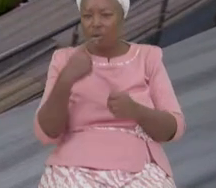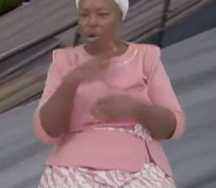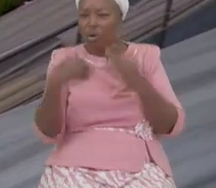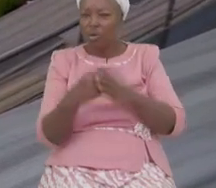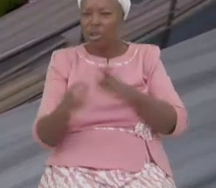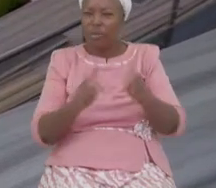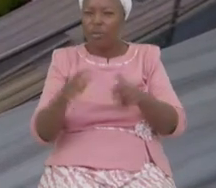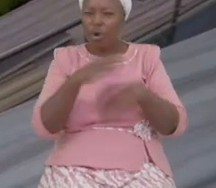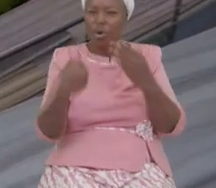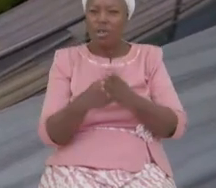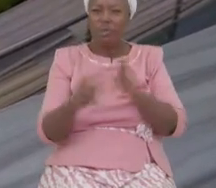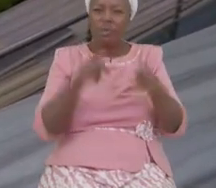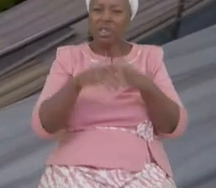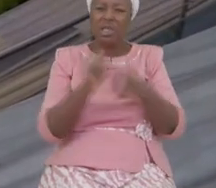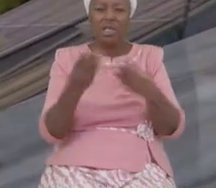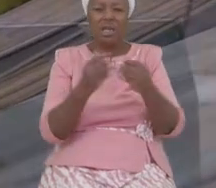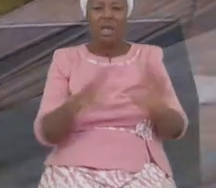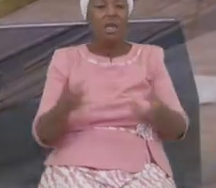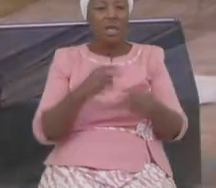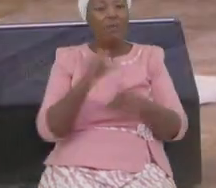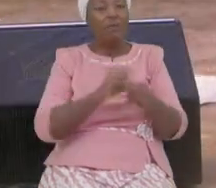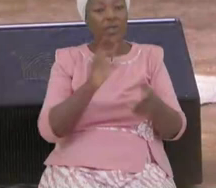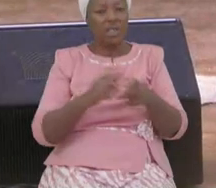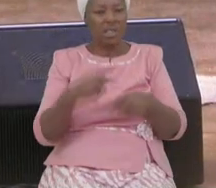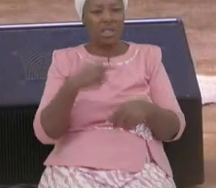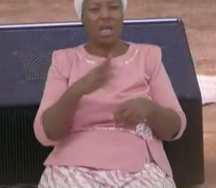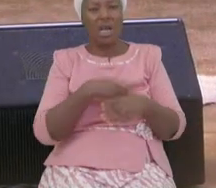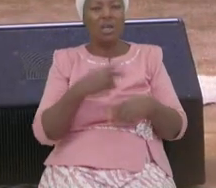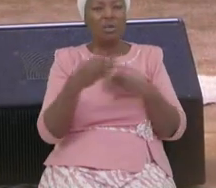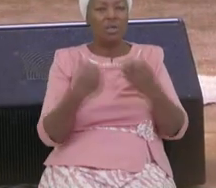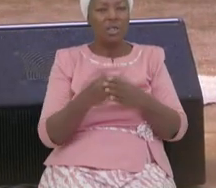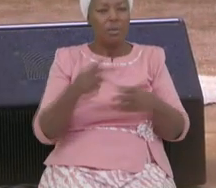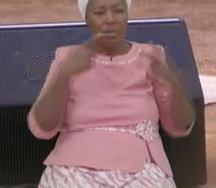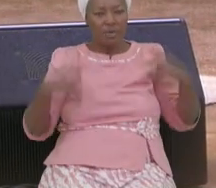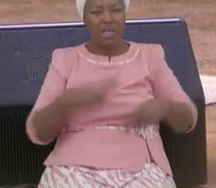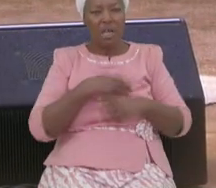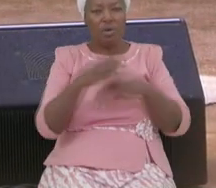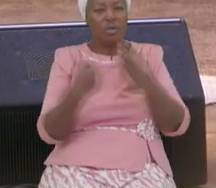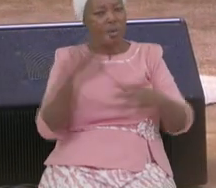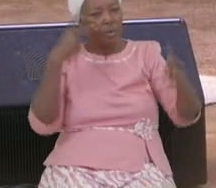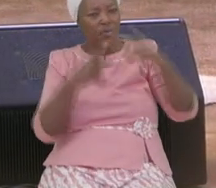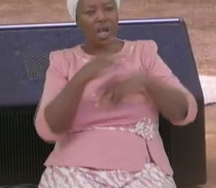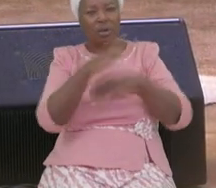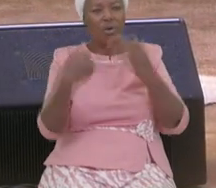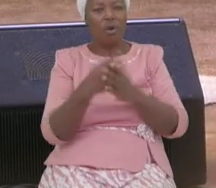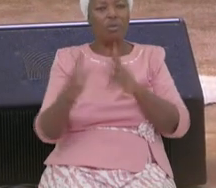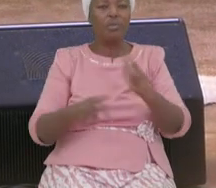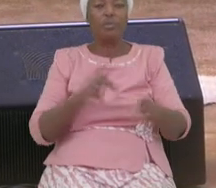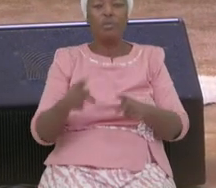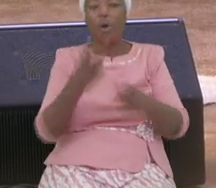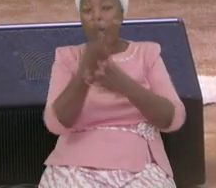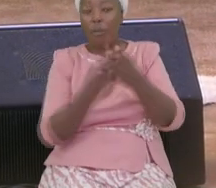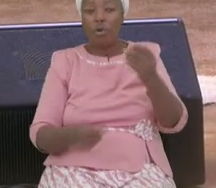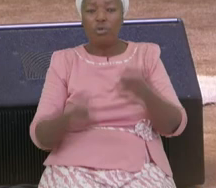the citizens, everyone. And then it says, and the priests as well, and the prophets, and all the people,